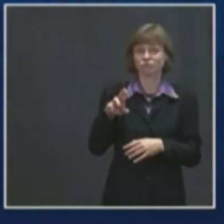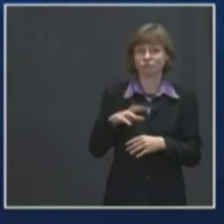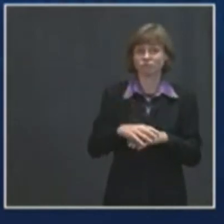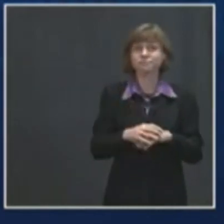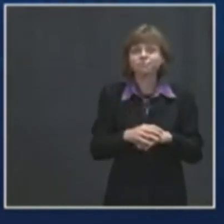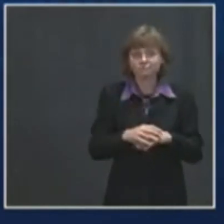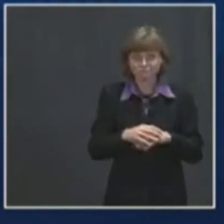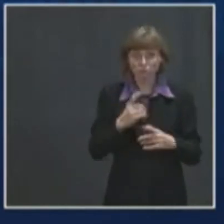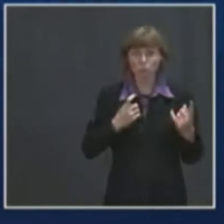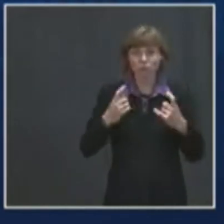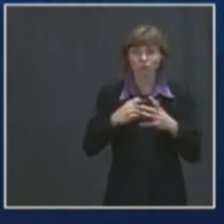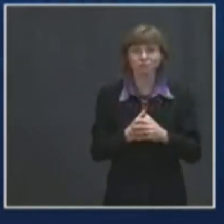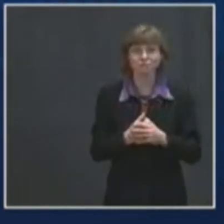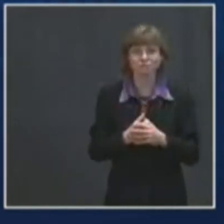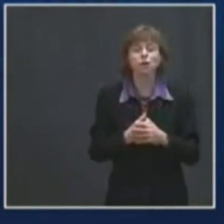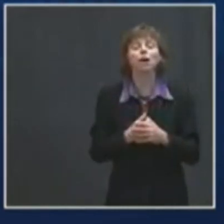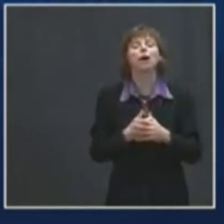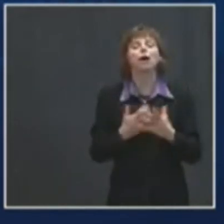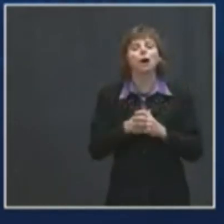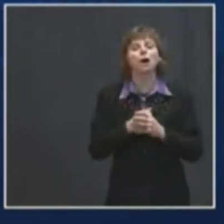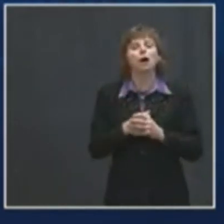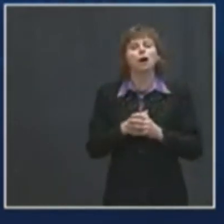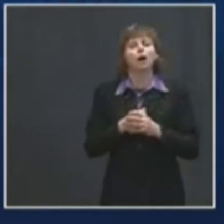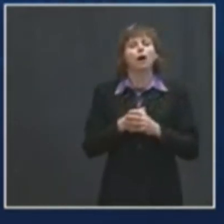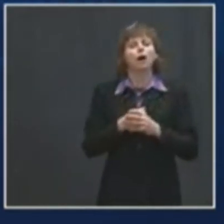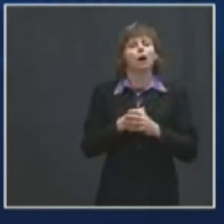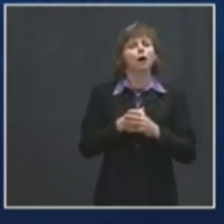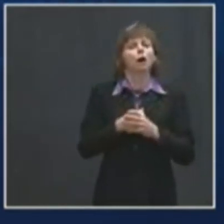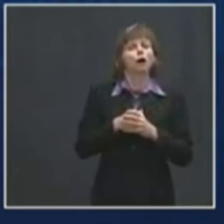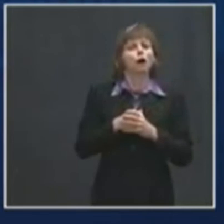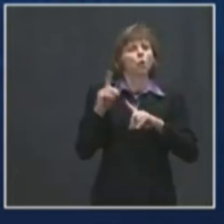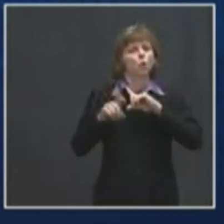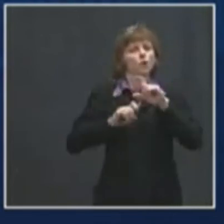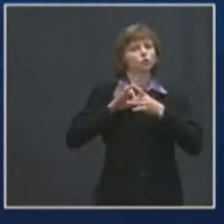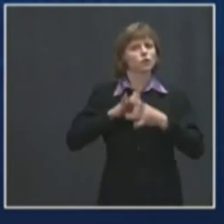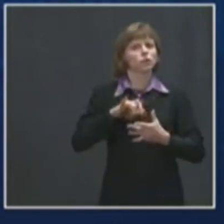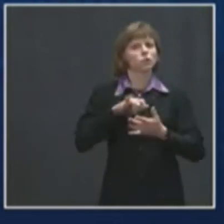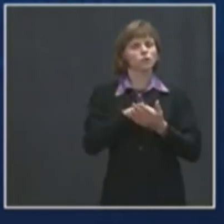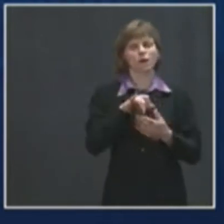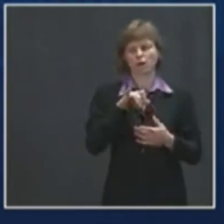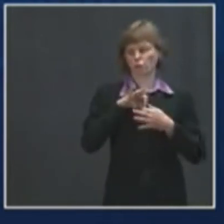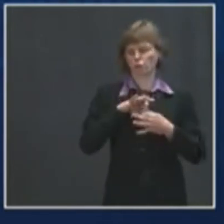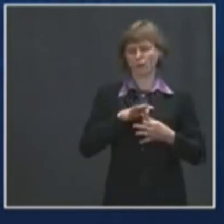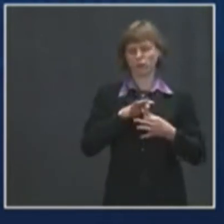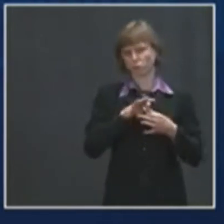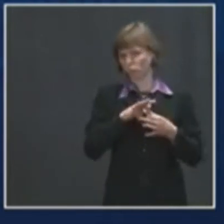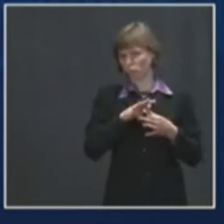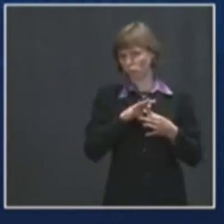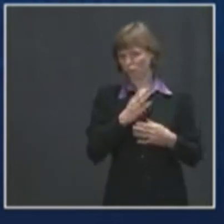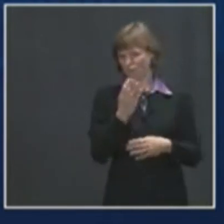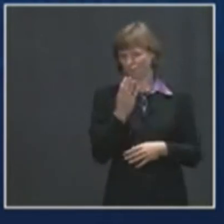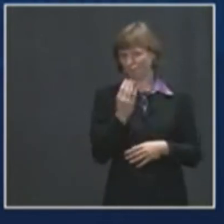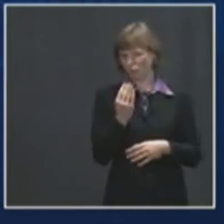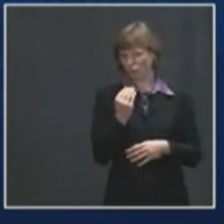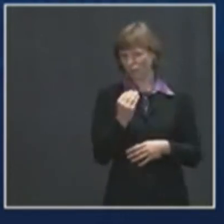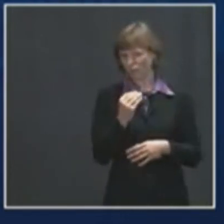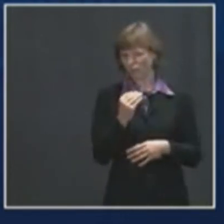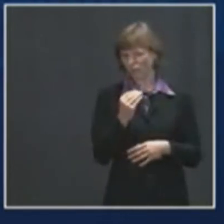that summary. So a couple of questions related to this. First, as far as the $1,400